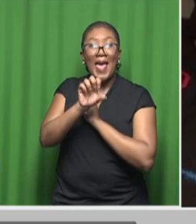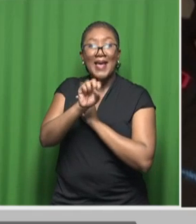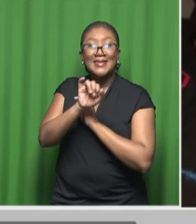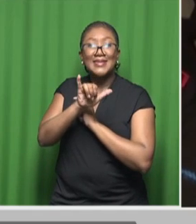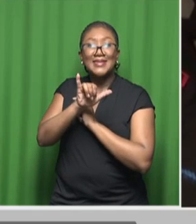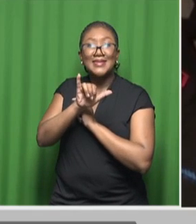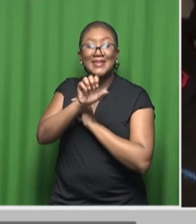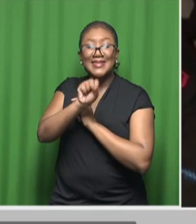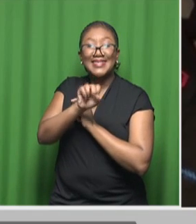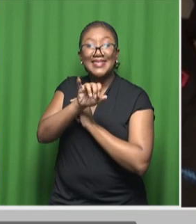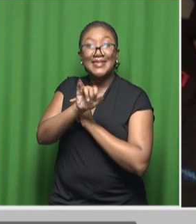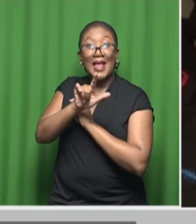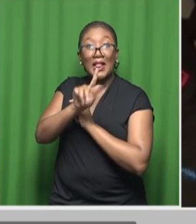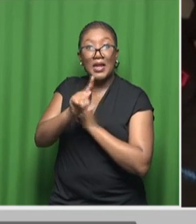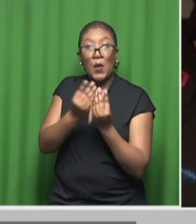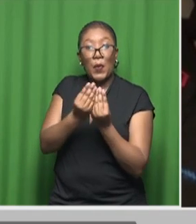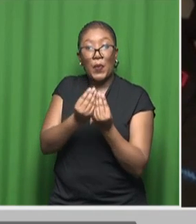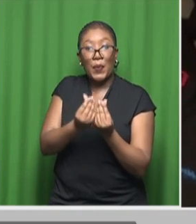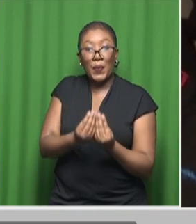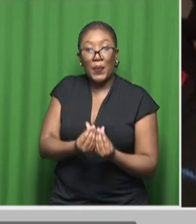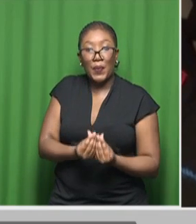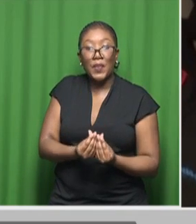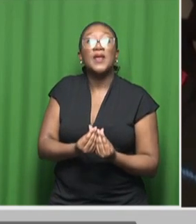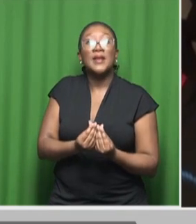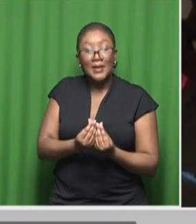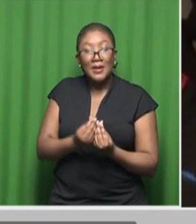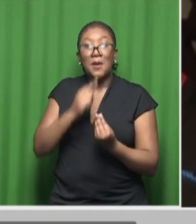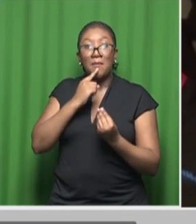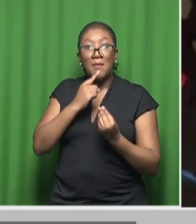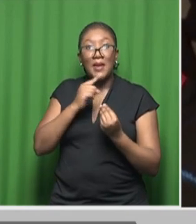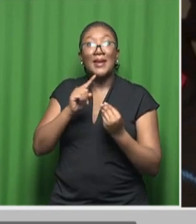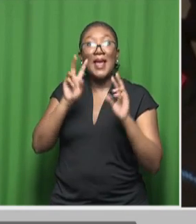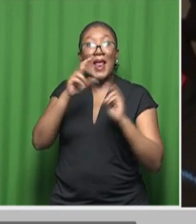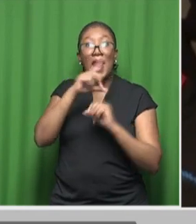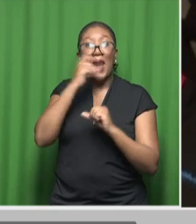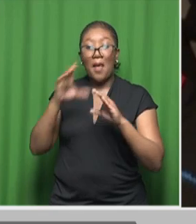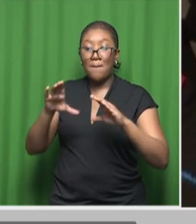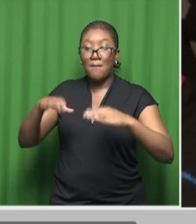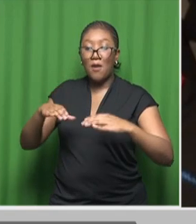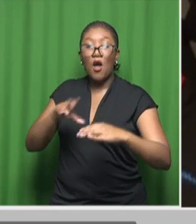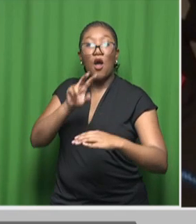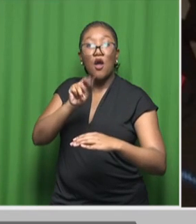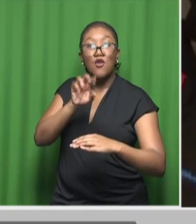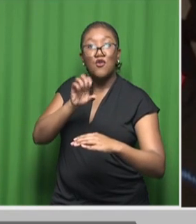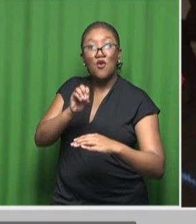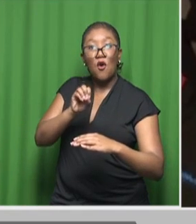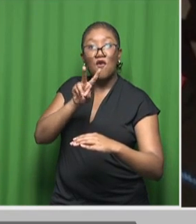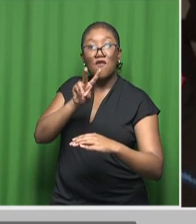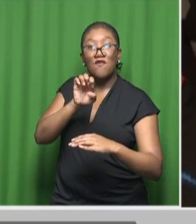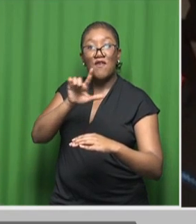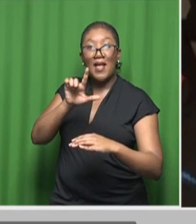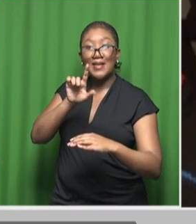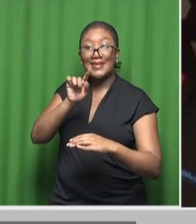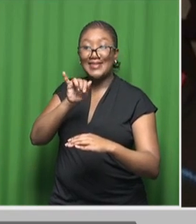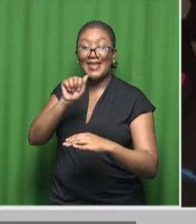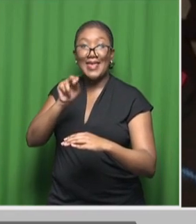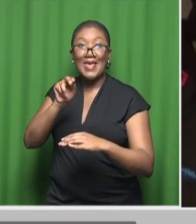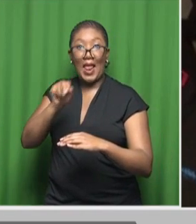which categorized in a group called novelty yarn. Novelty yarn is